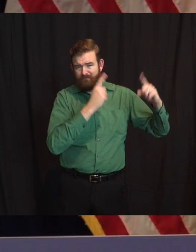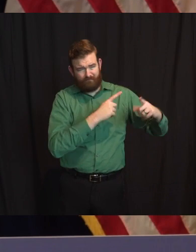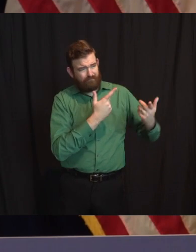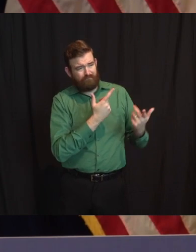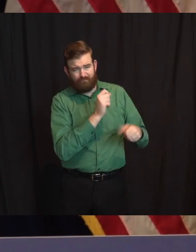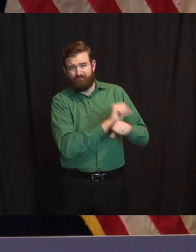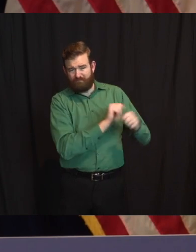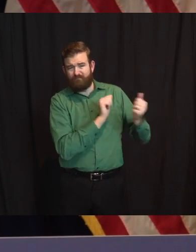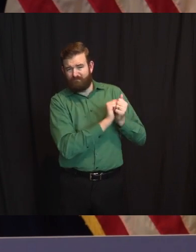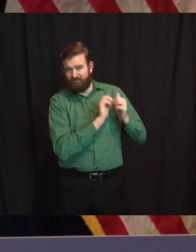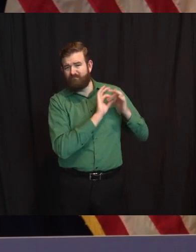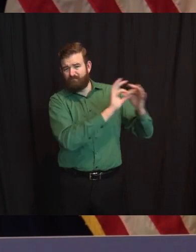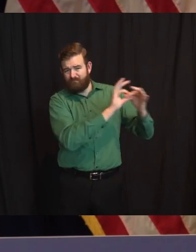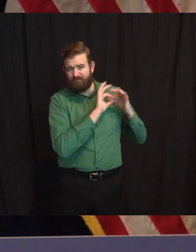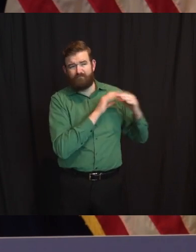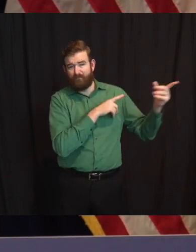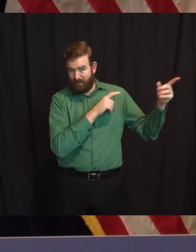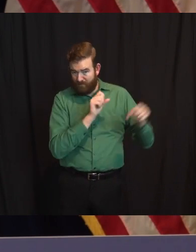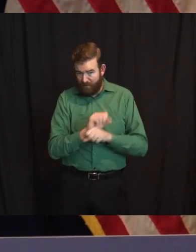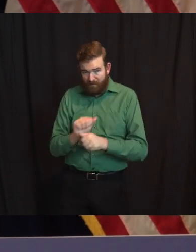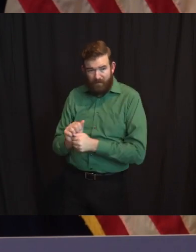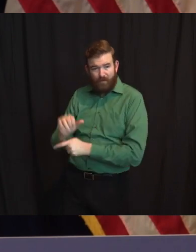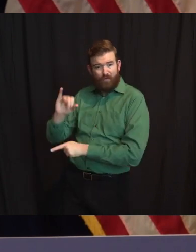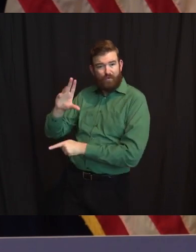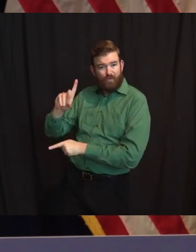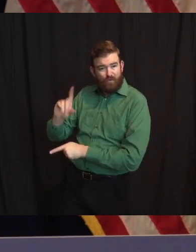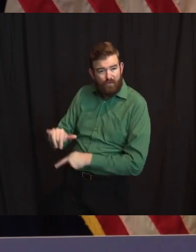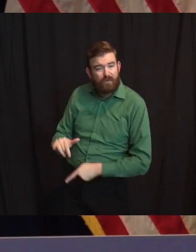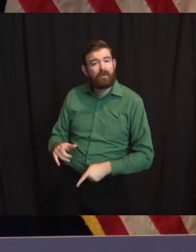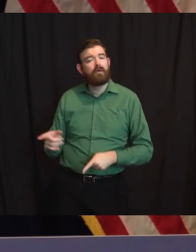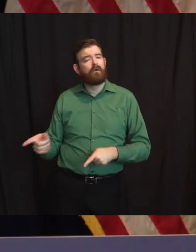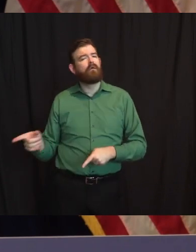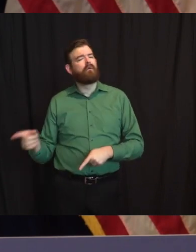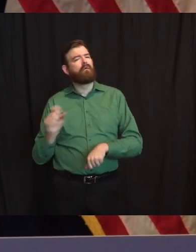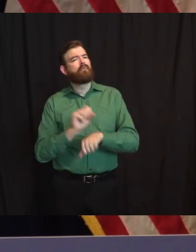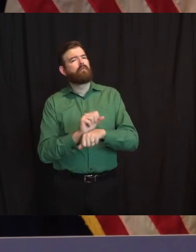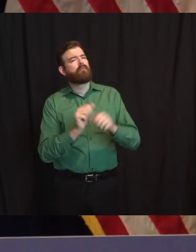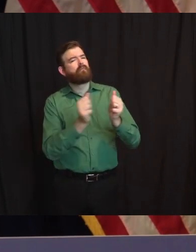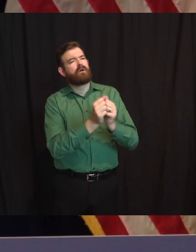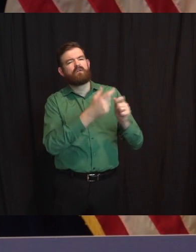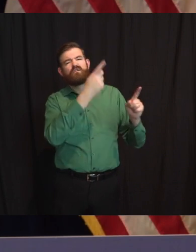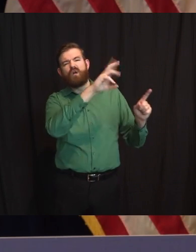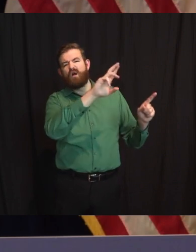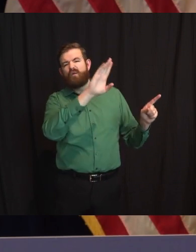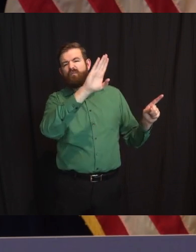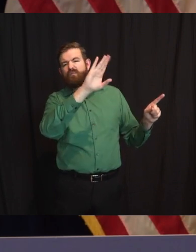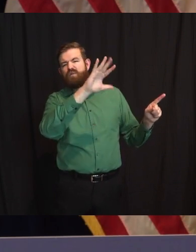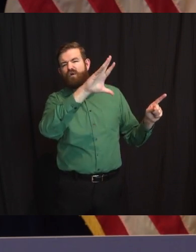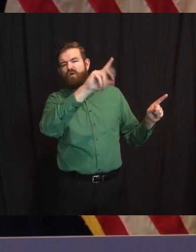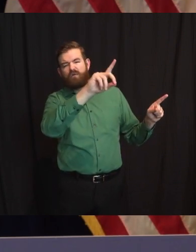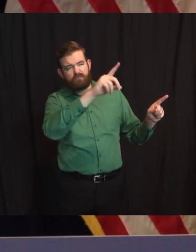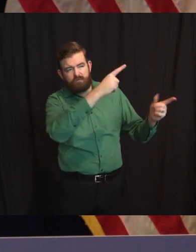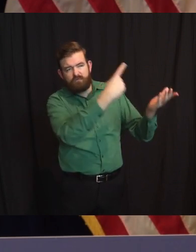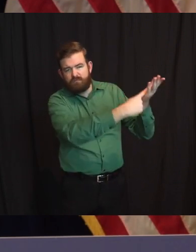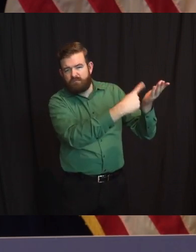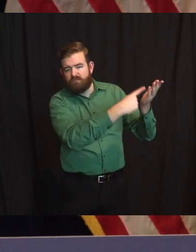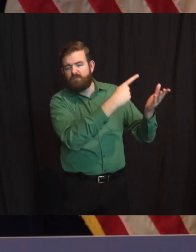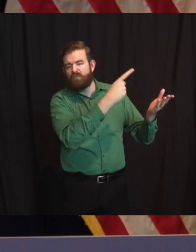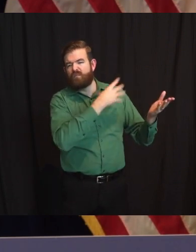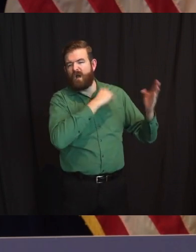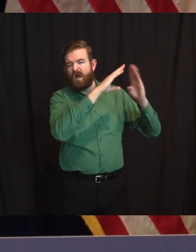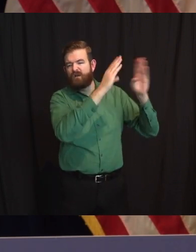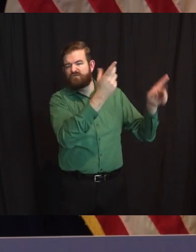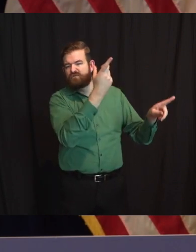on with the other day, et cetera. So I'll leave it there. July 7th, I think the reason, and Matt Placken is with us. Matt, good to have you. I'll give you